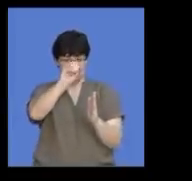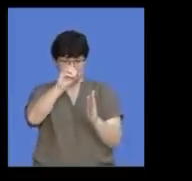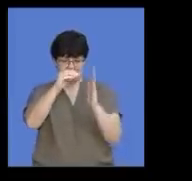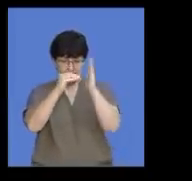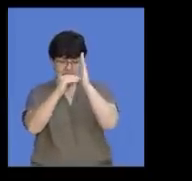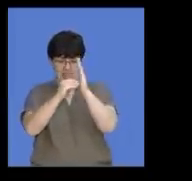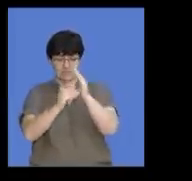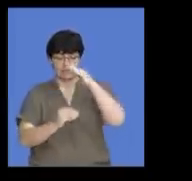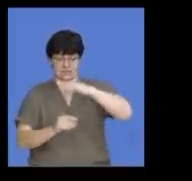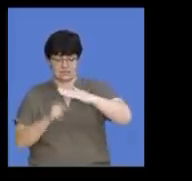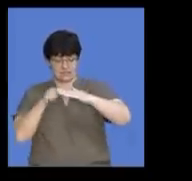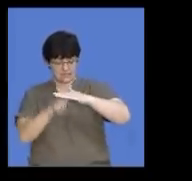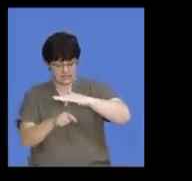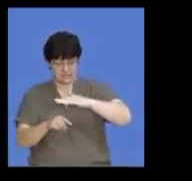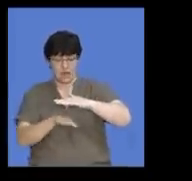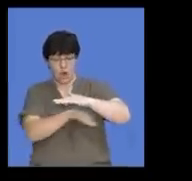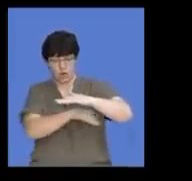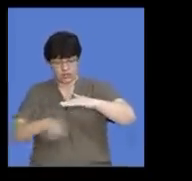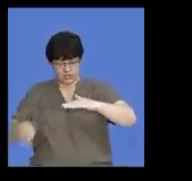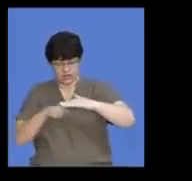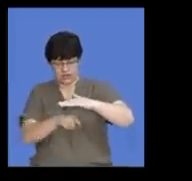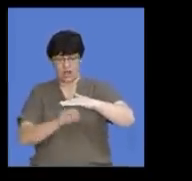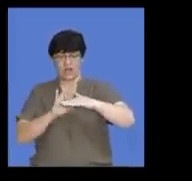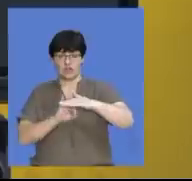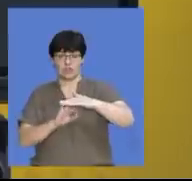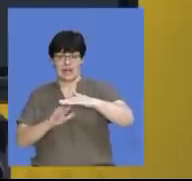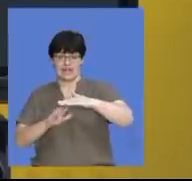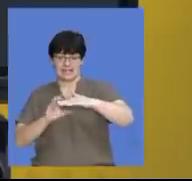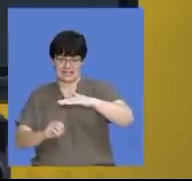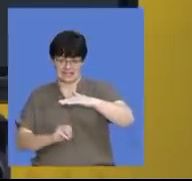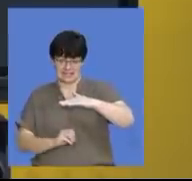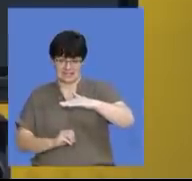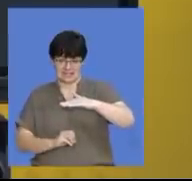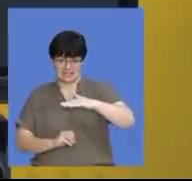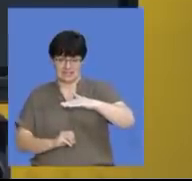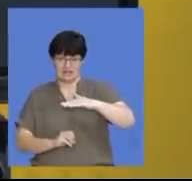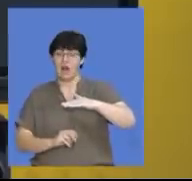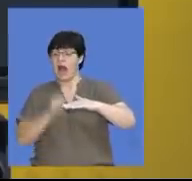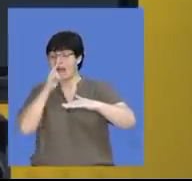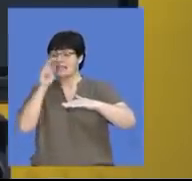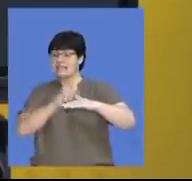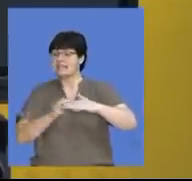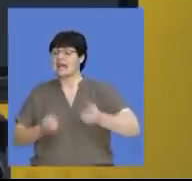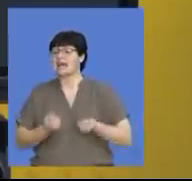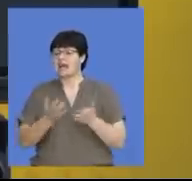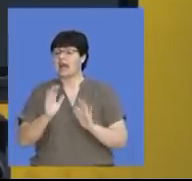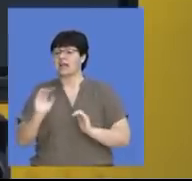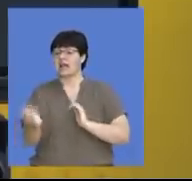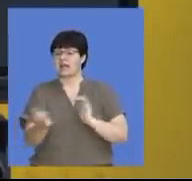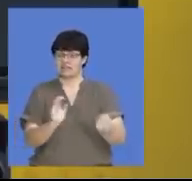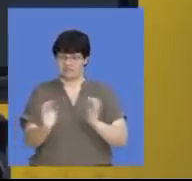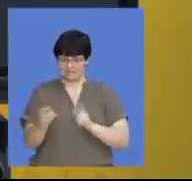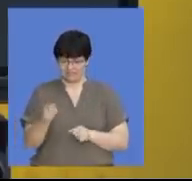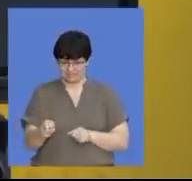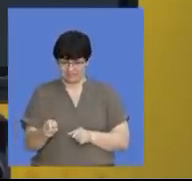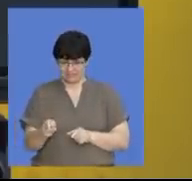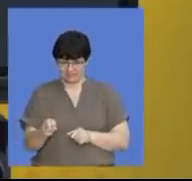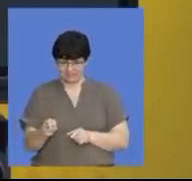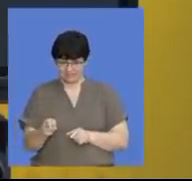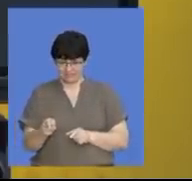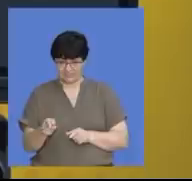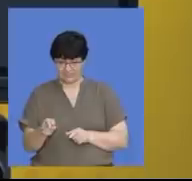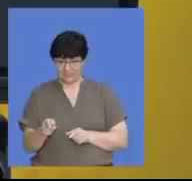the horizontal equivalent, 380 meters. And note, I need to express gradient as a